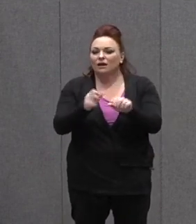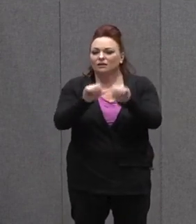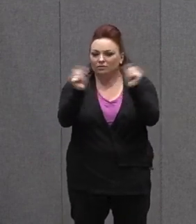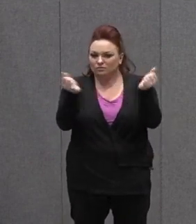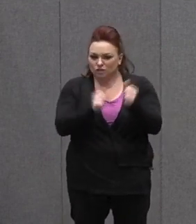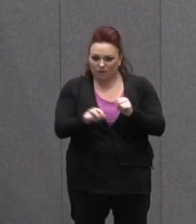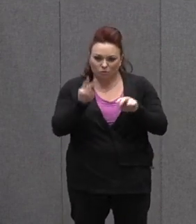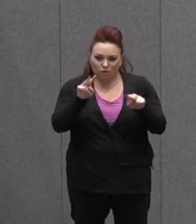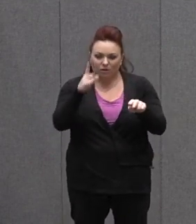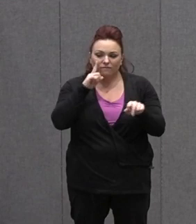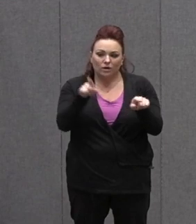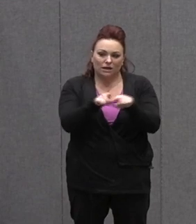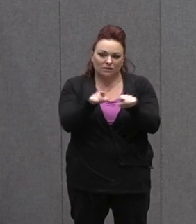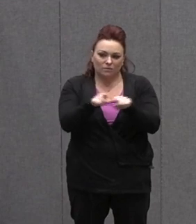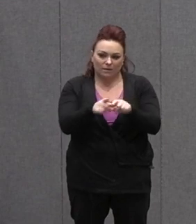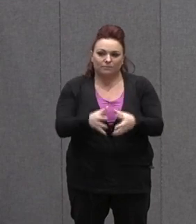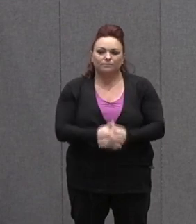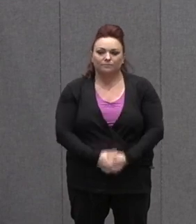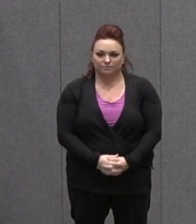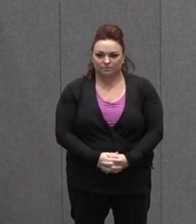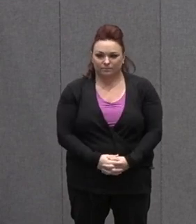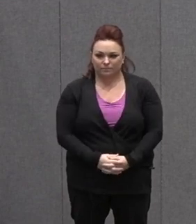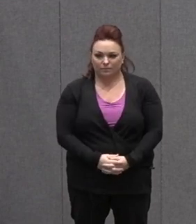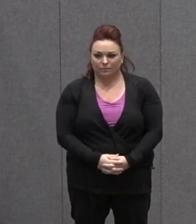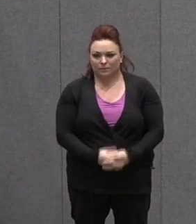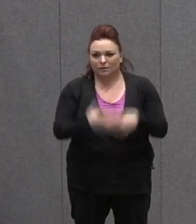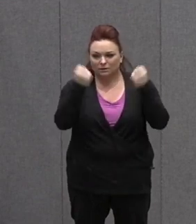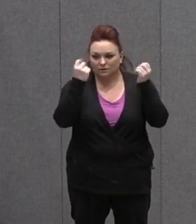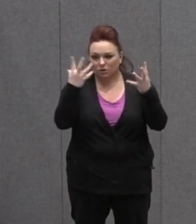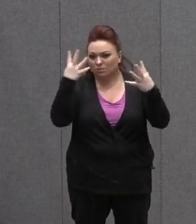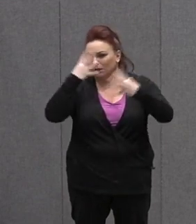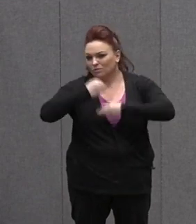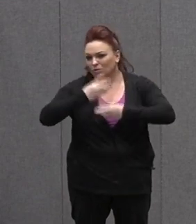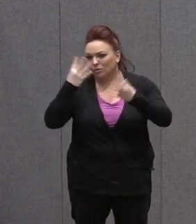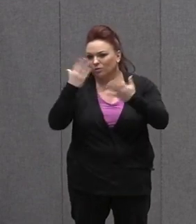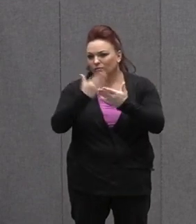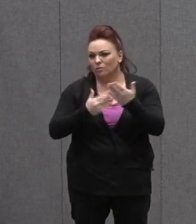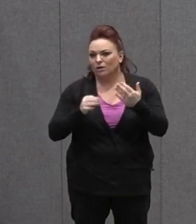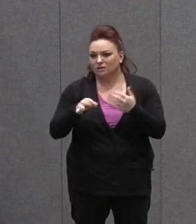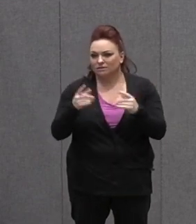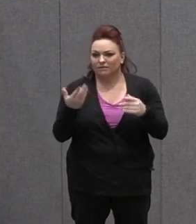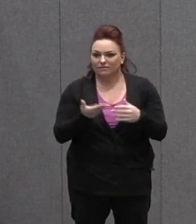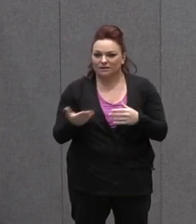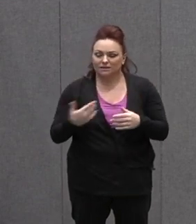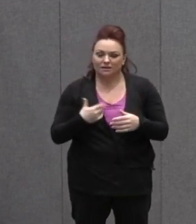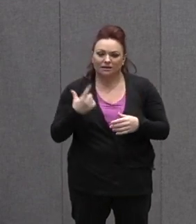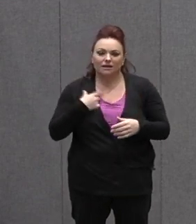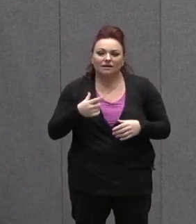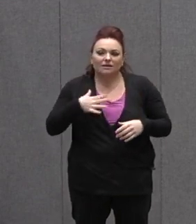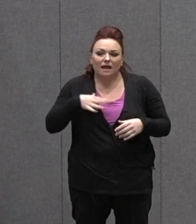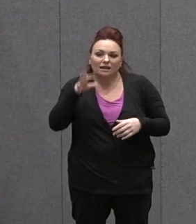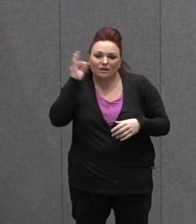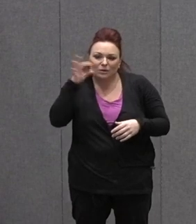look for as well. So many beautiful parts of this. Look at the little gatita.